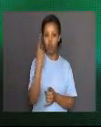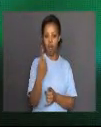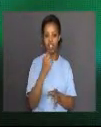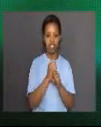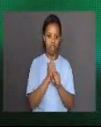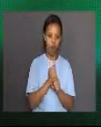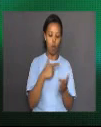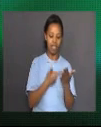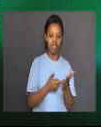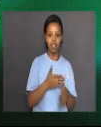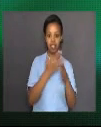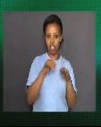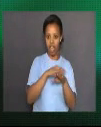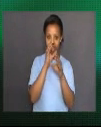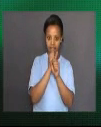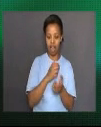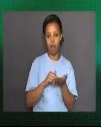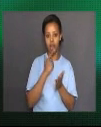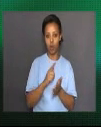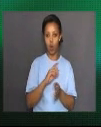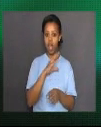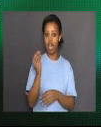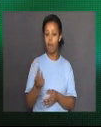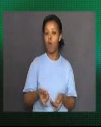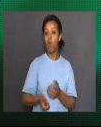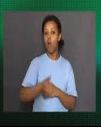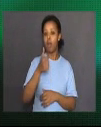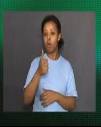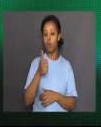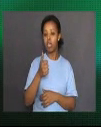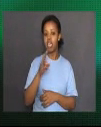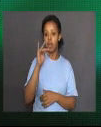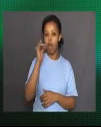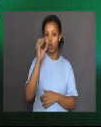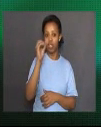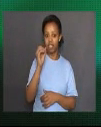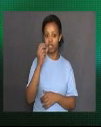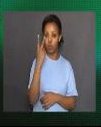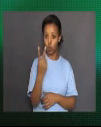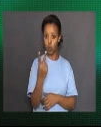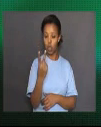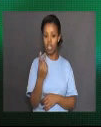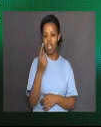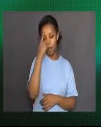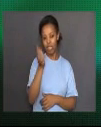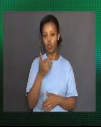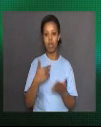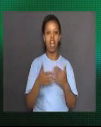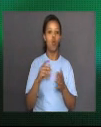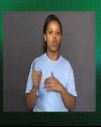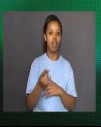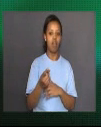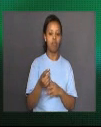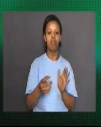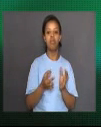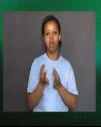Fortunately, the names of the stages of Meiosis 2 will be easy for you to remember. They